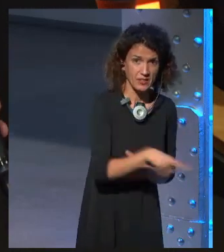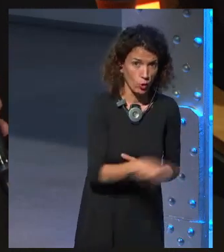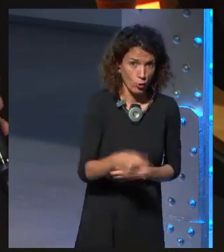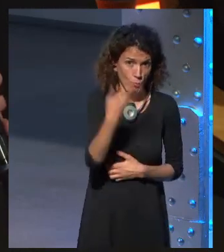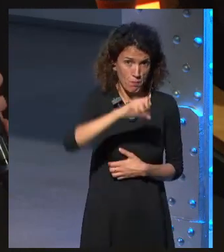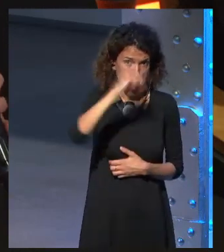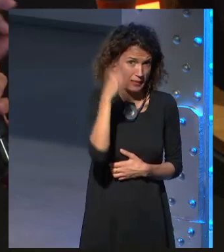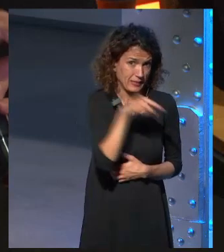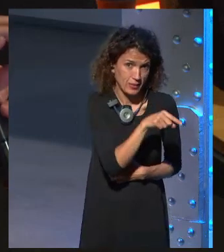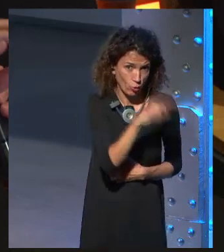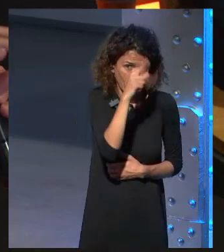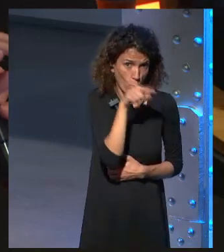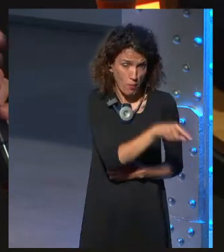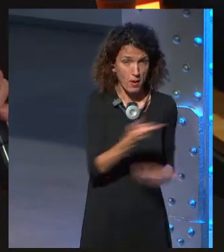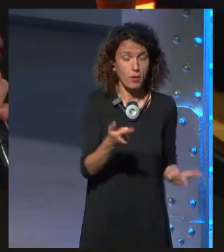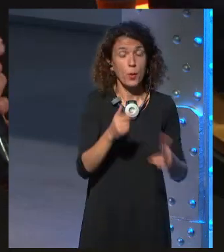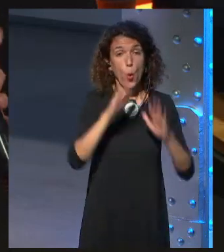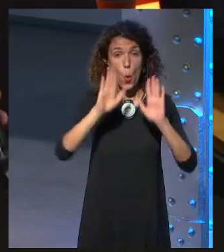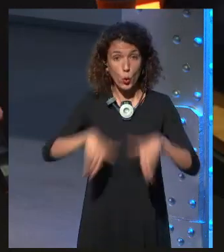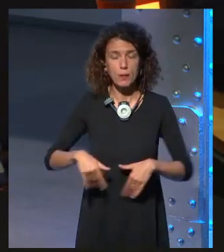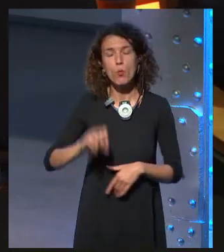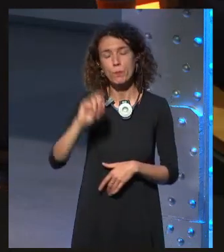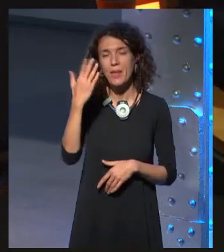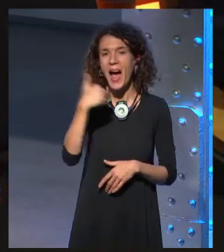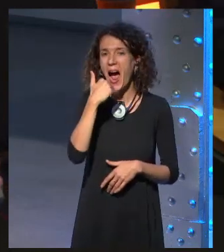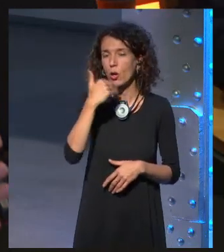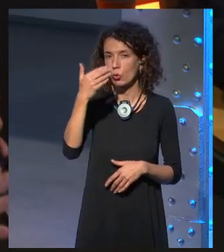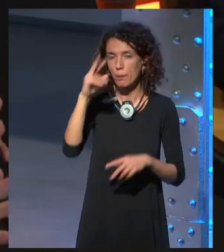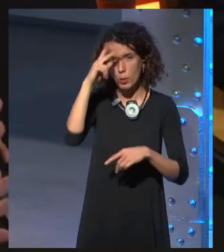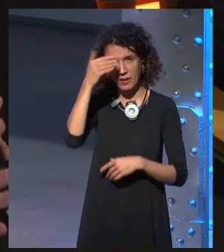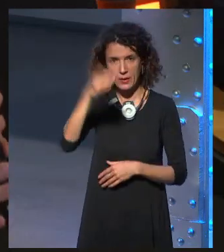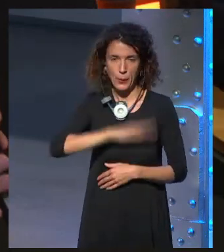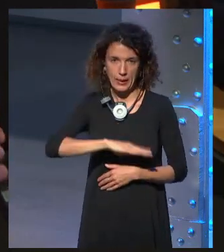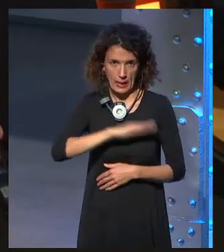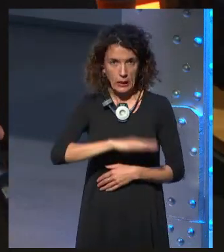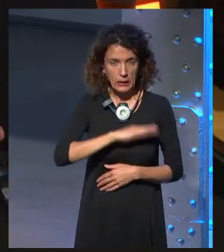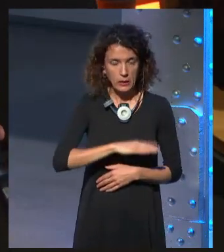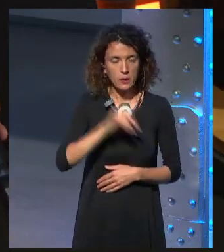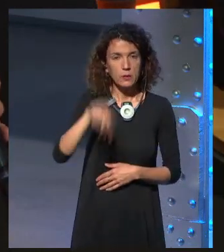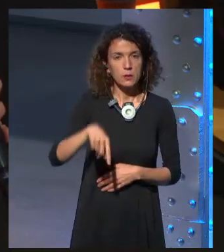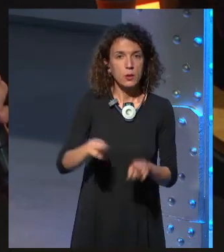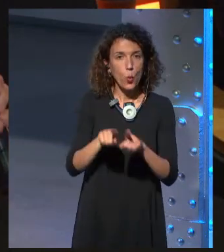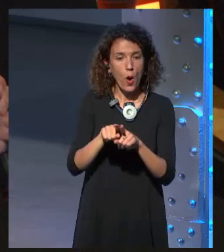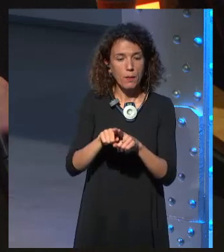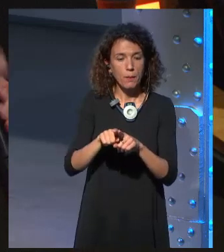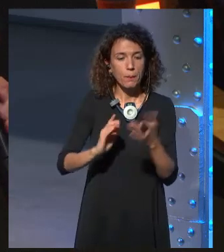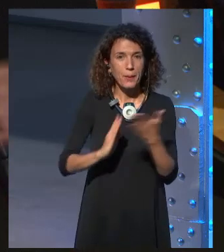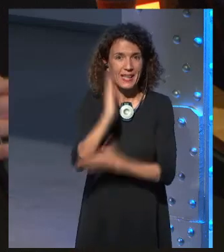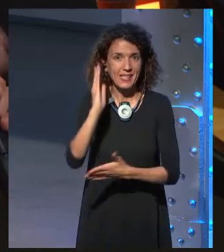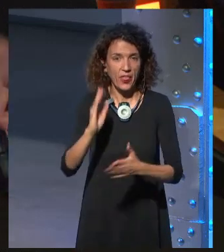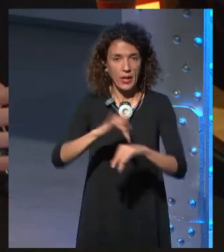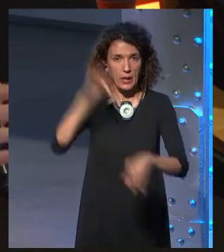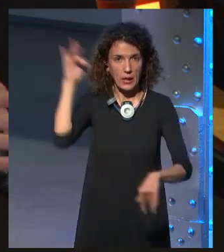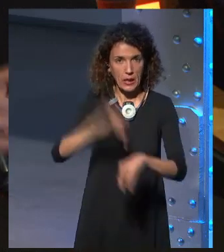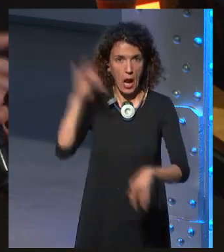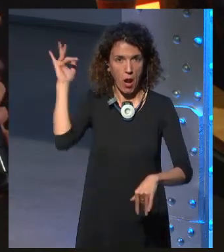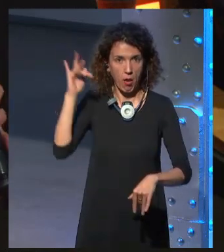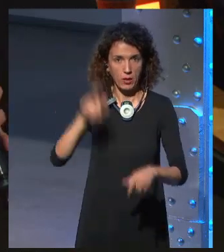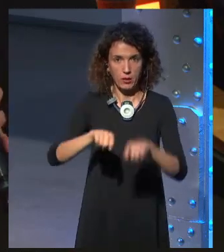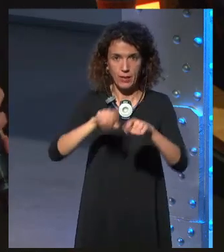my country, etc. So just to wrap up, there's a very important point for me is a